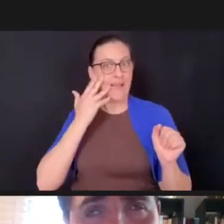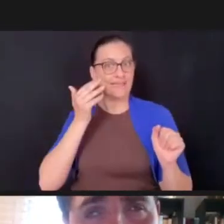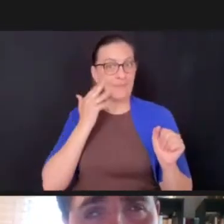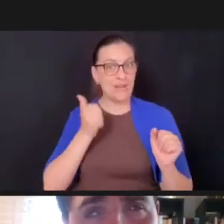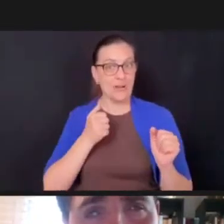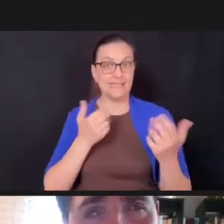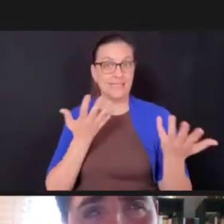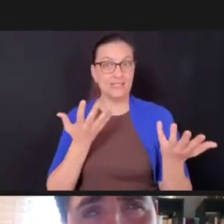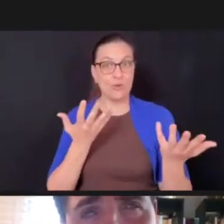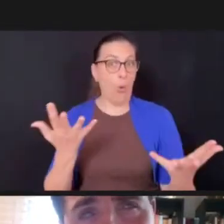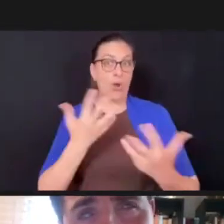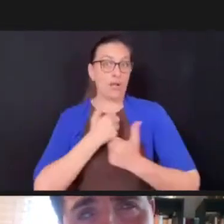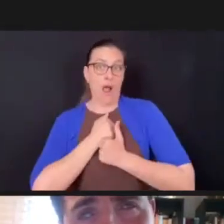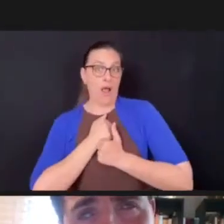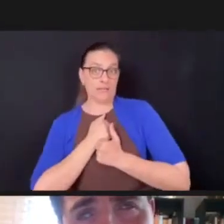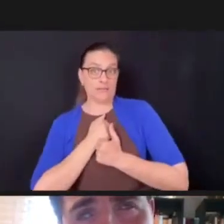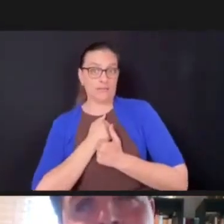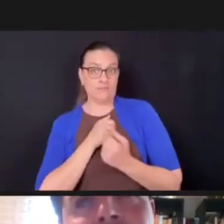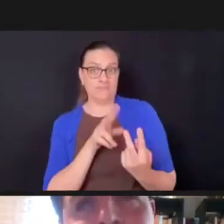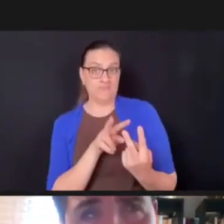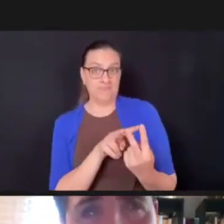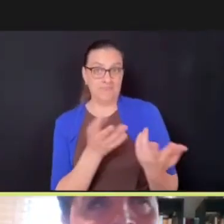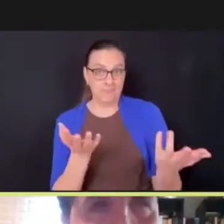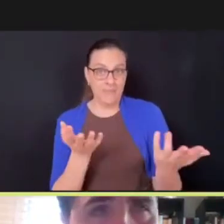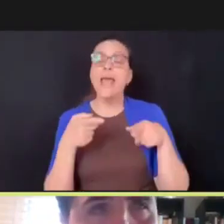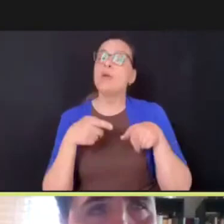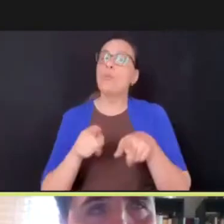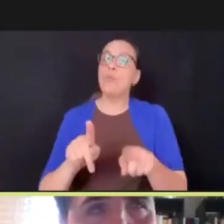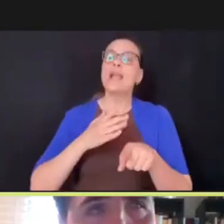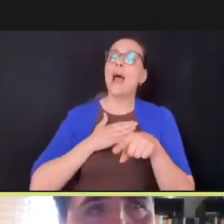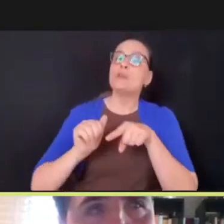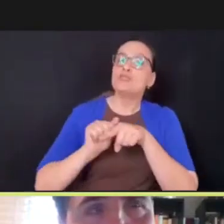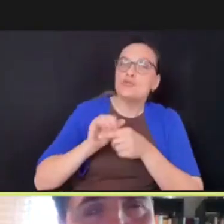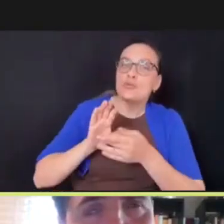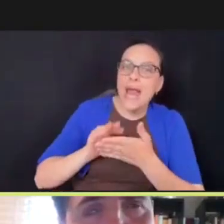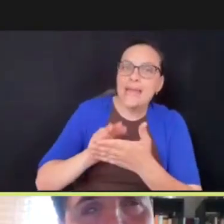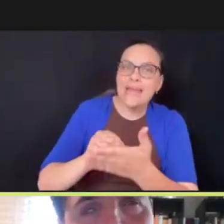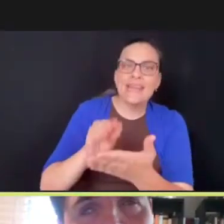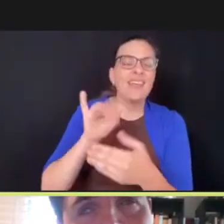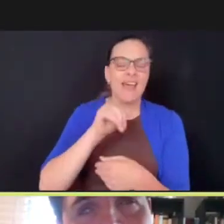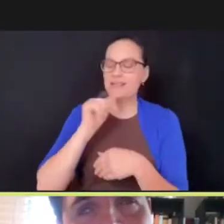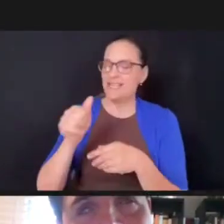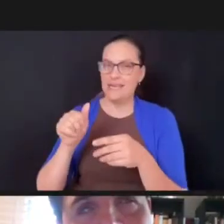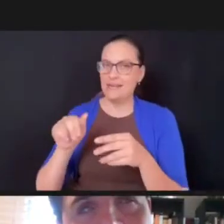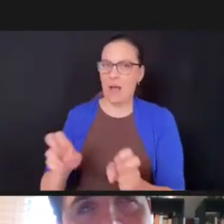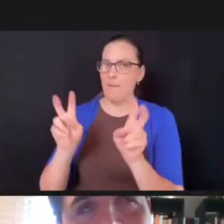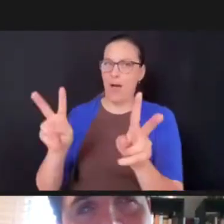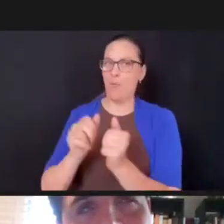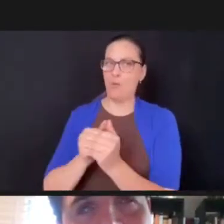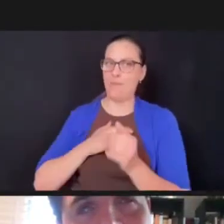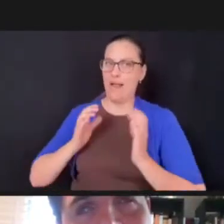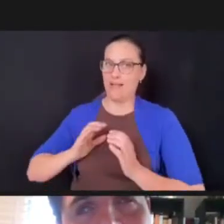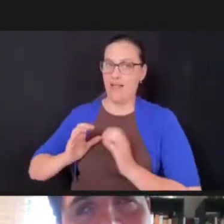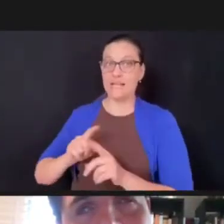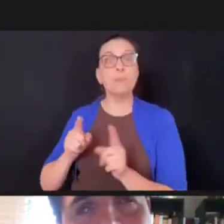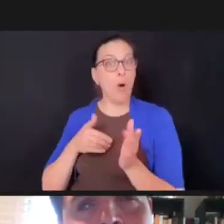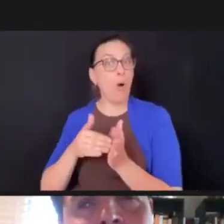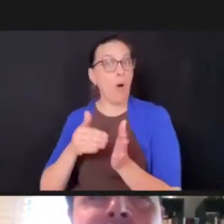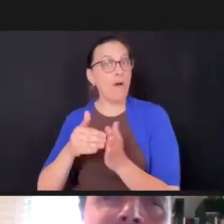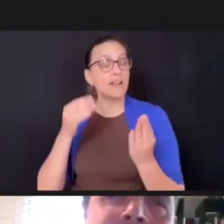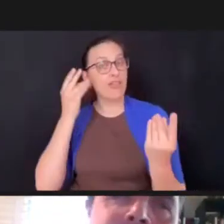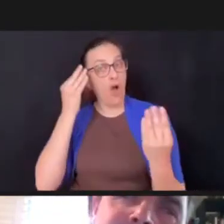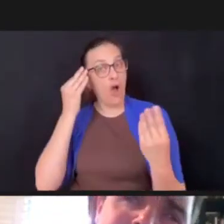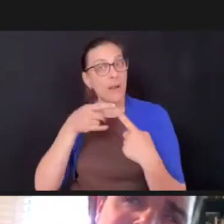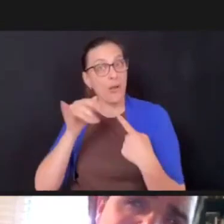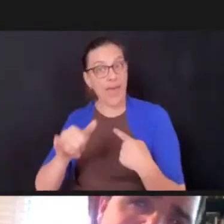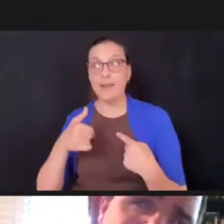when I was in training, that didn't come up with my clients. But I often thought about it, and I had clients that would ask, well, what do